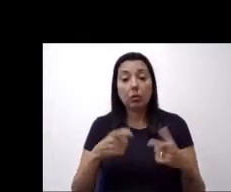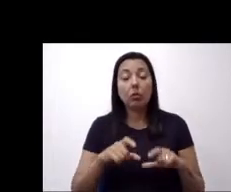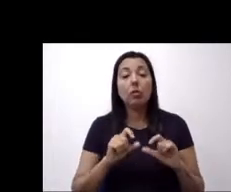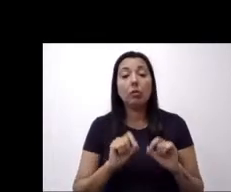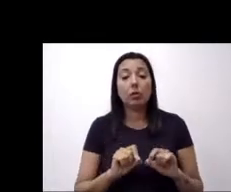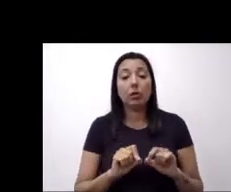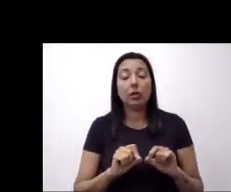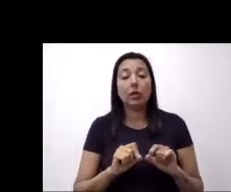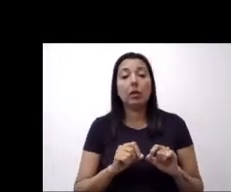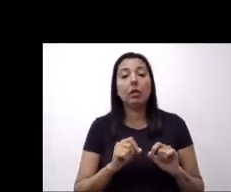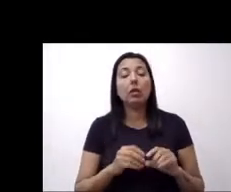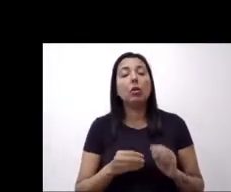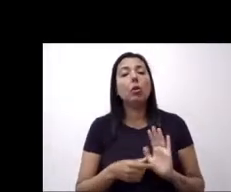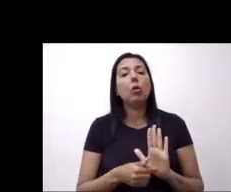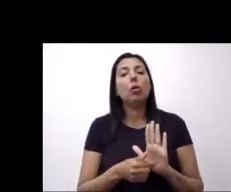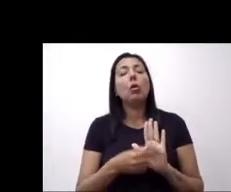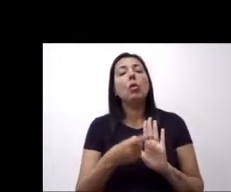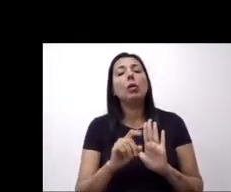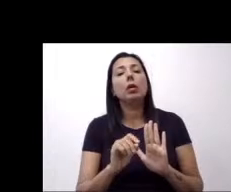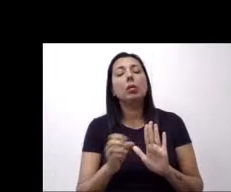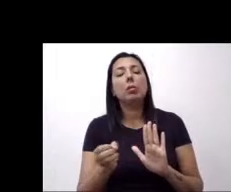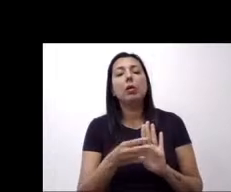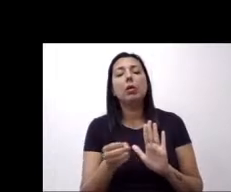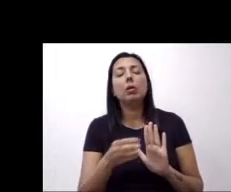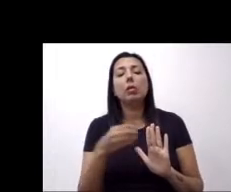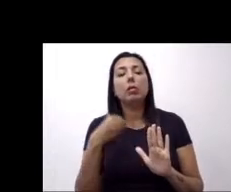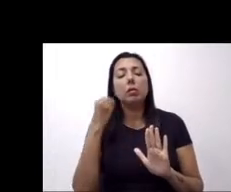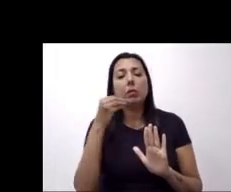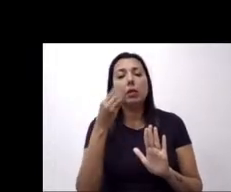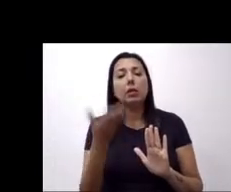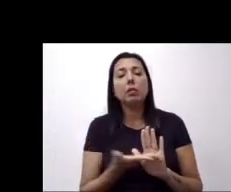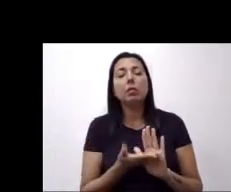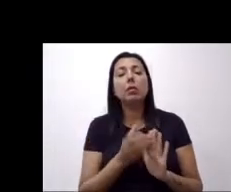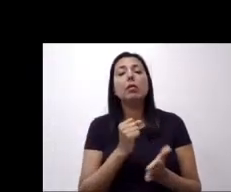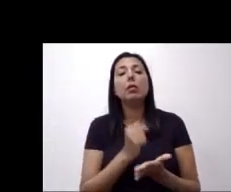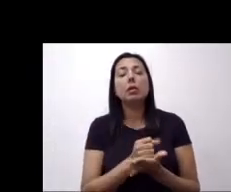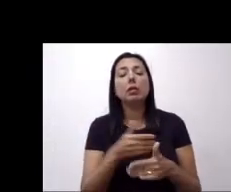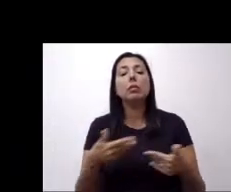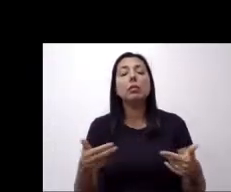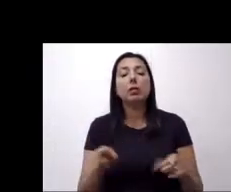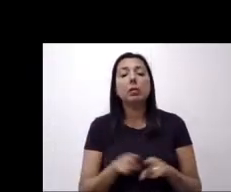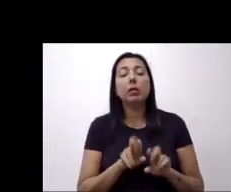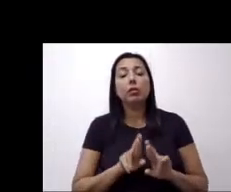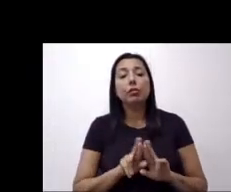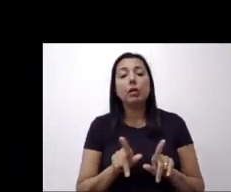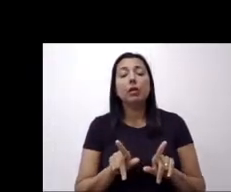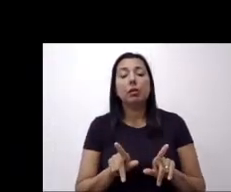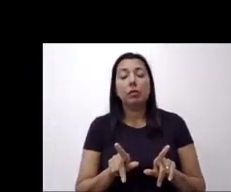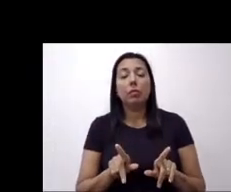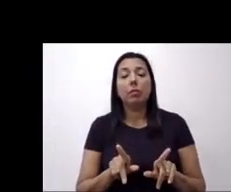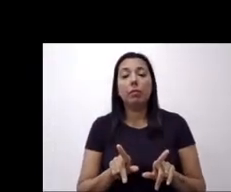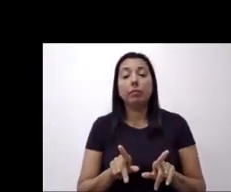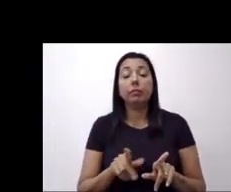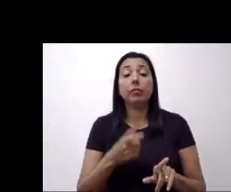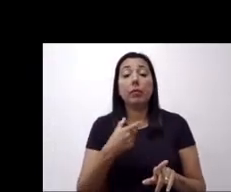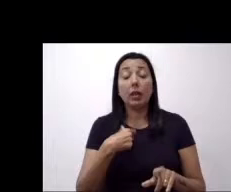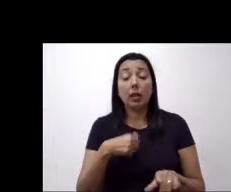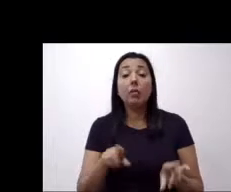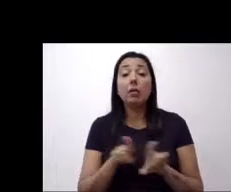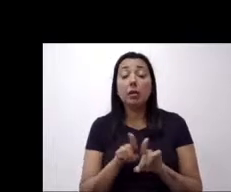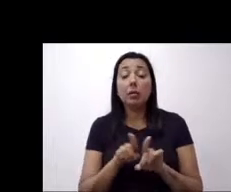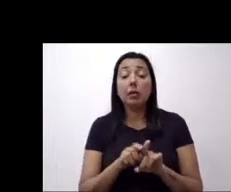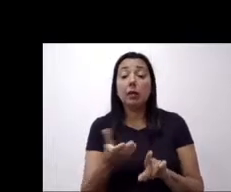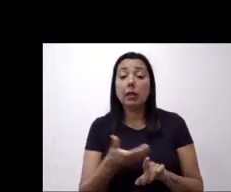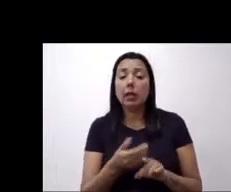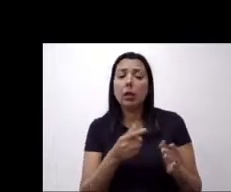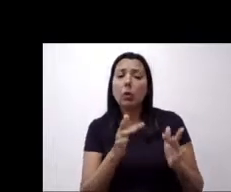a try of new configuration of actors and power. I also tried to combine what I call